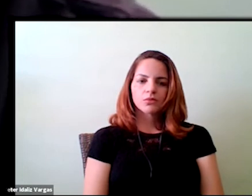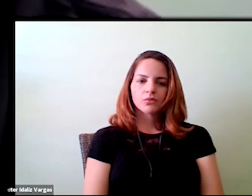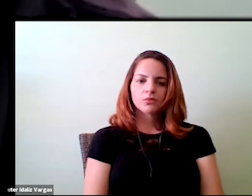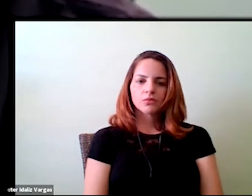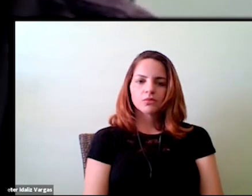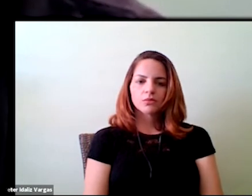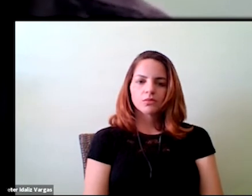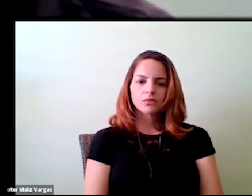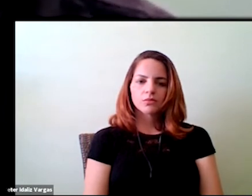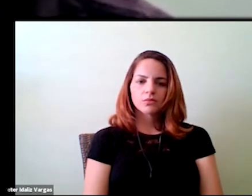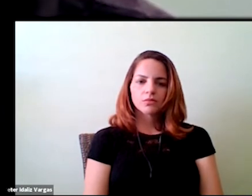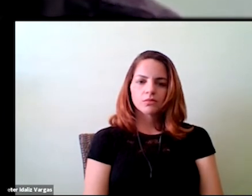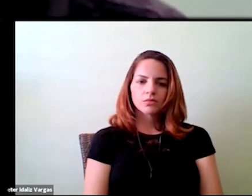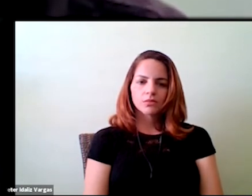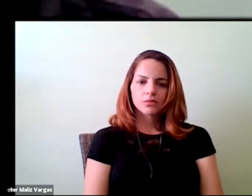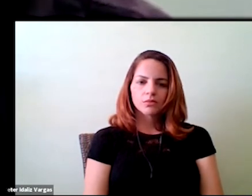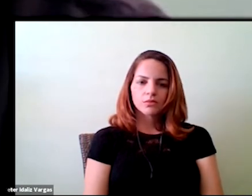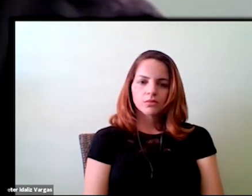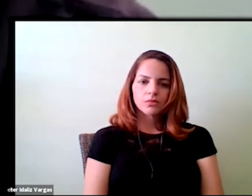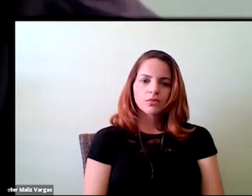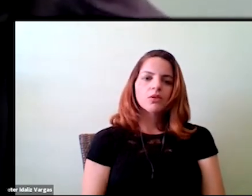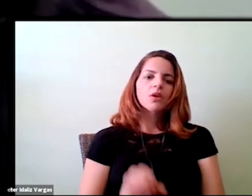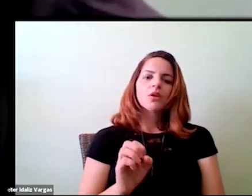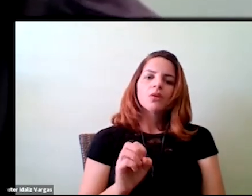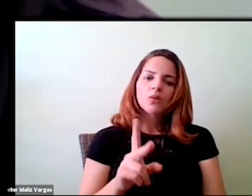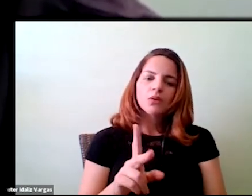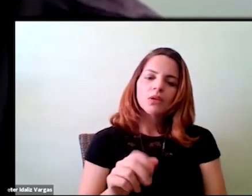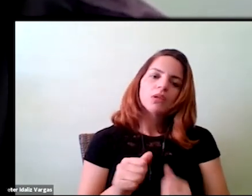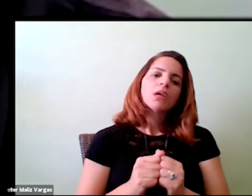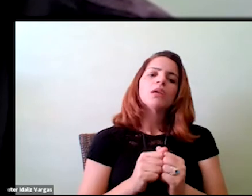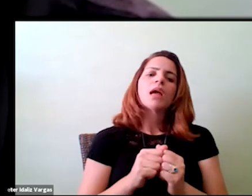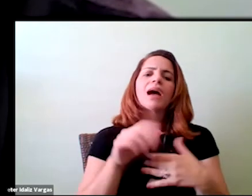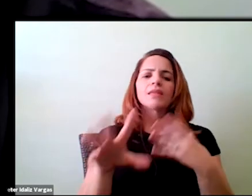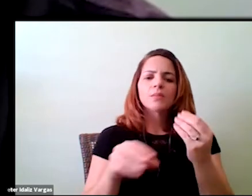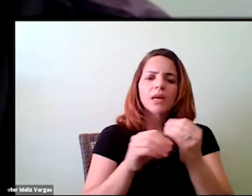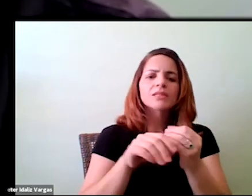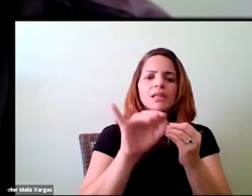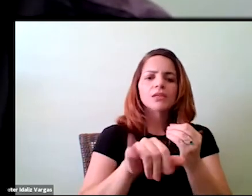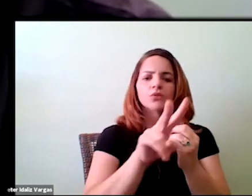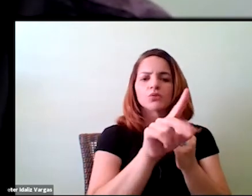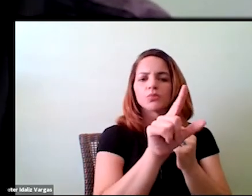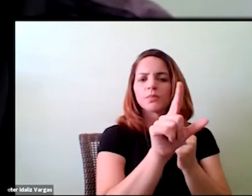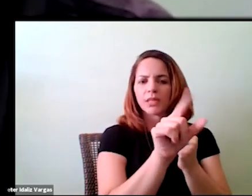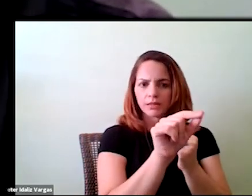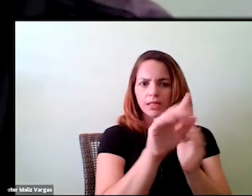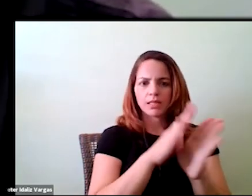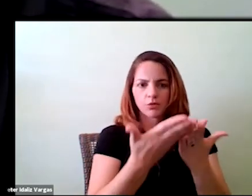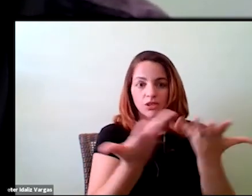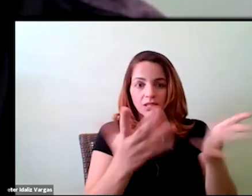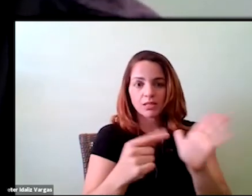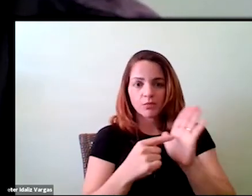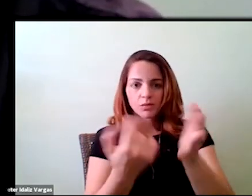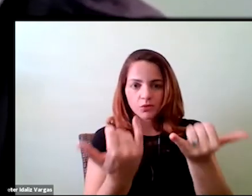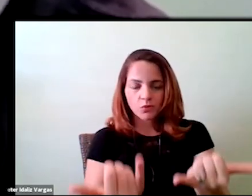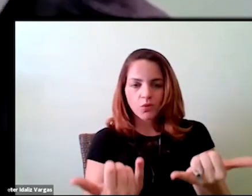to these 20 books, we're going to be continuing to add more materials. Our collection grows